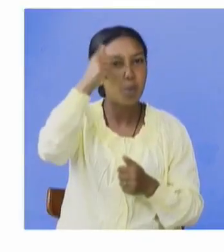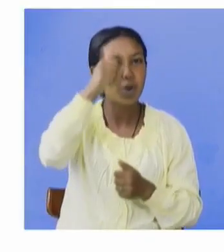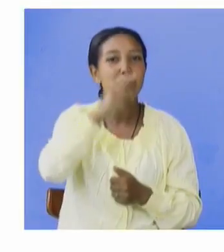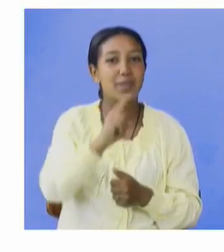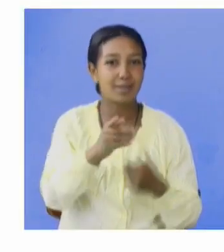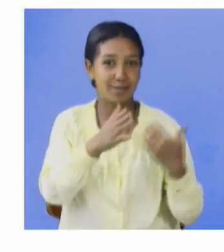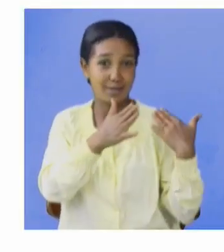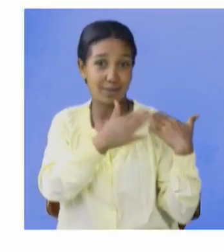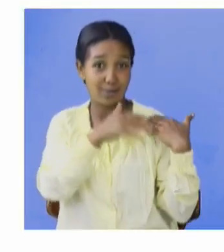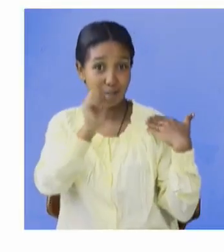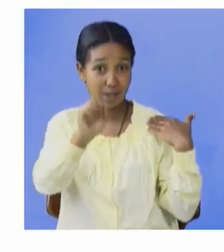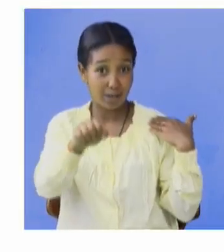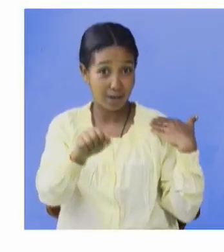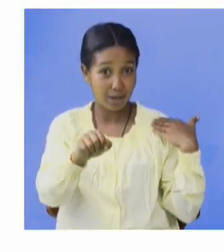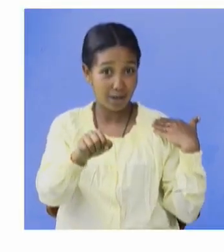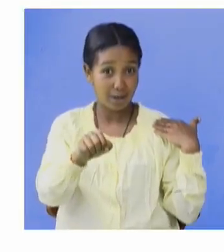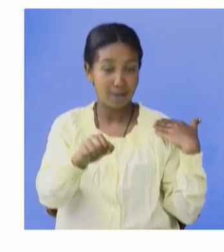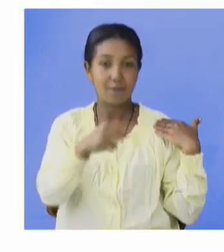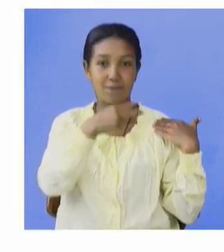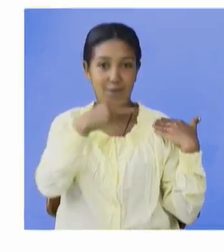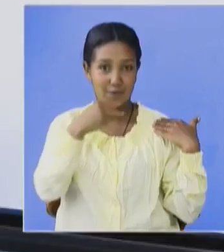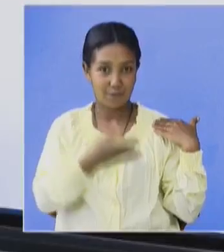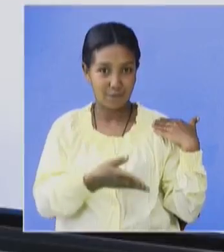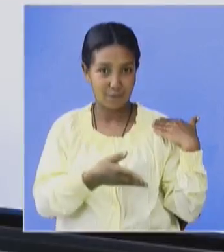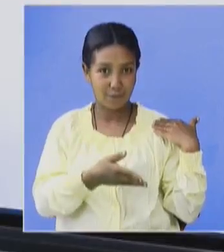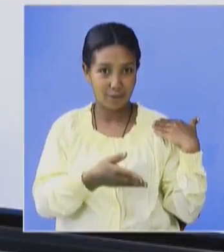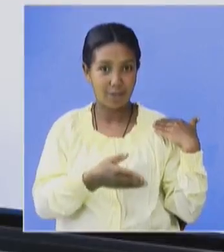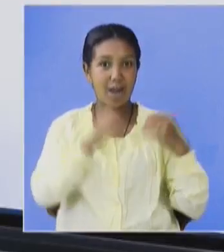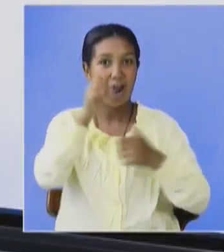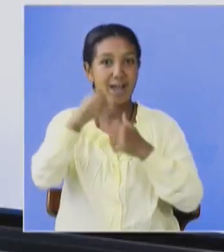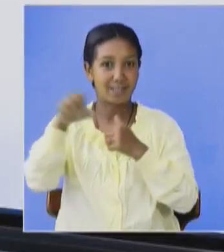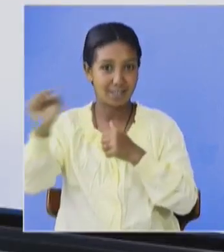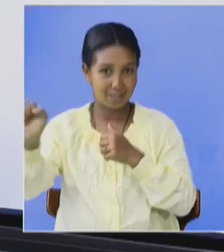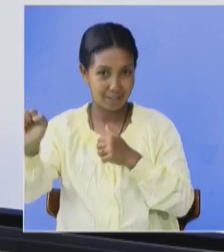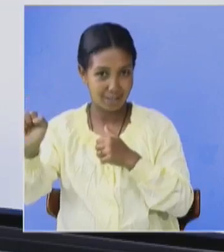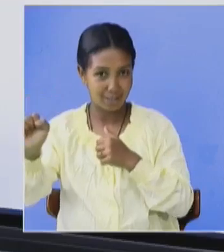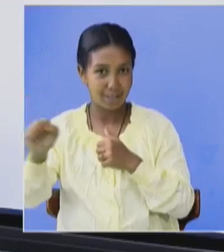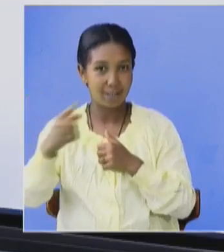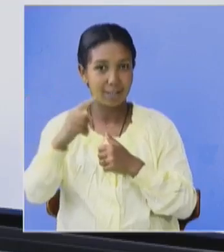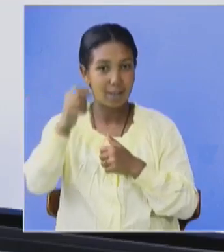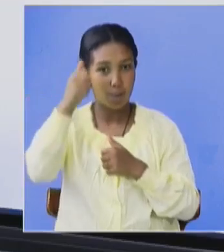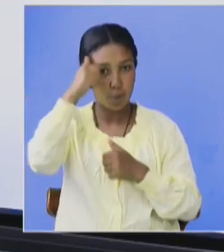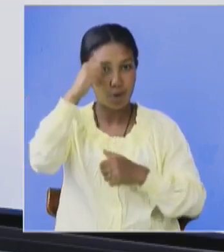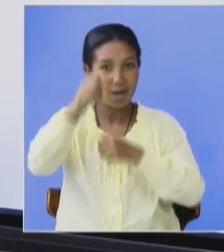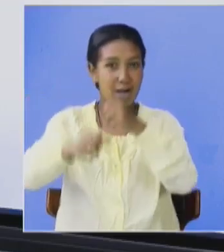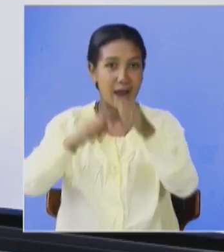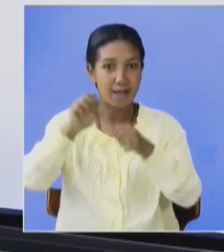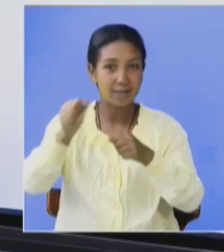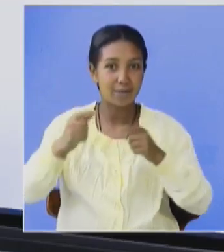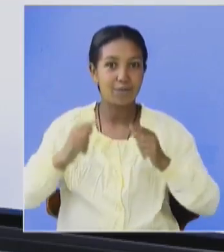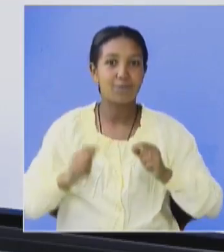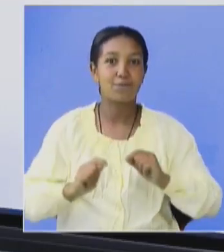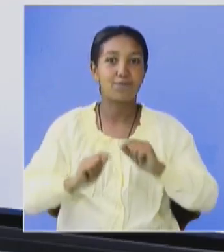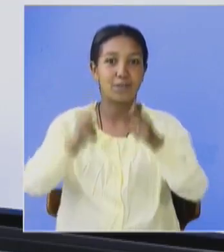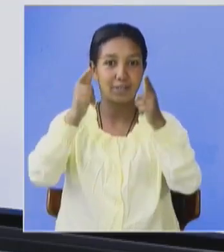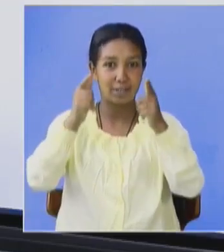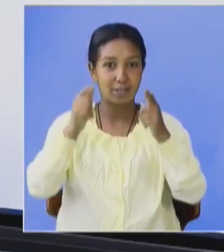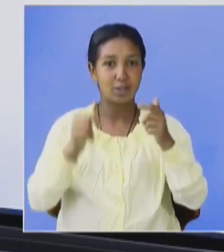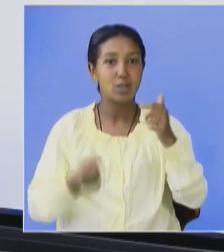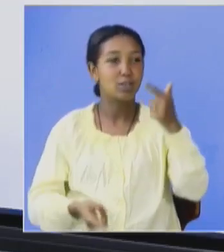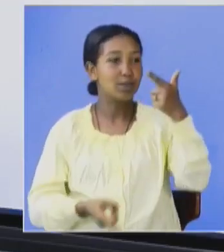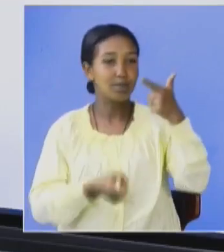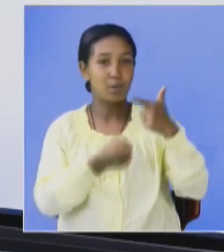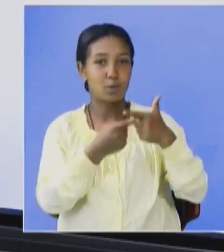A subject. So here is our verb, runs. The boy runs fast. Here is